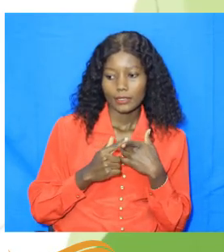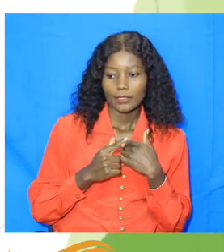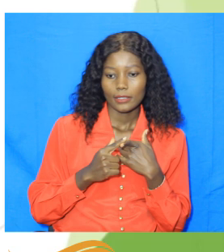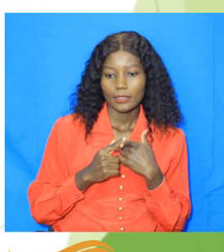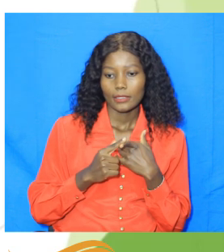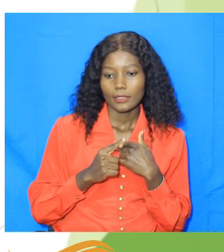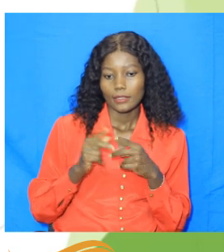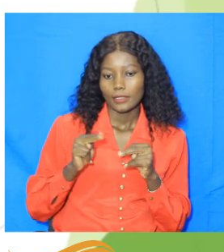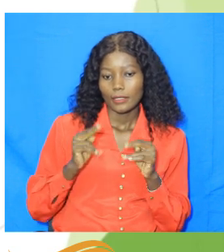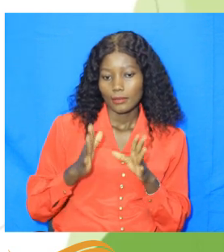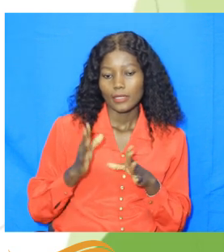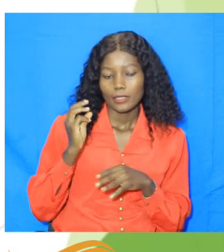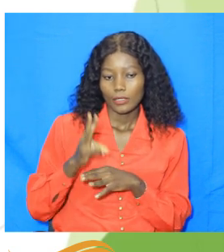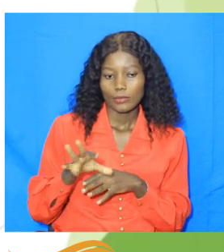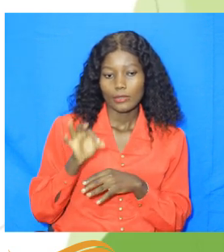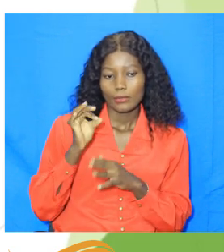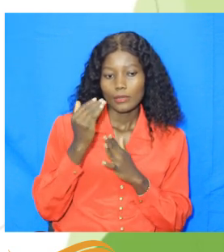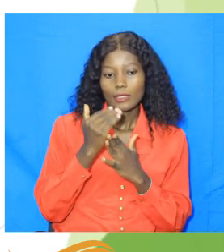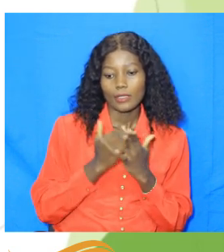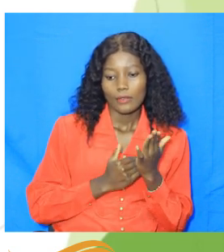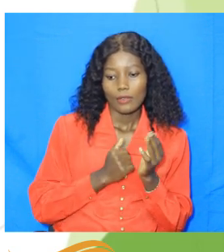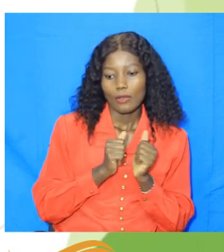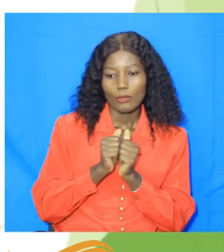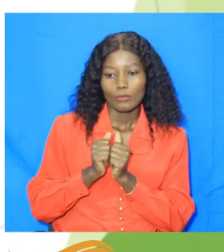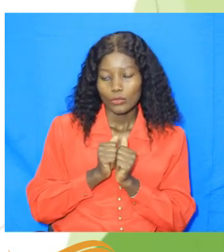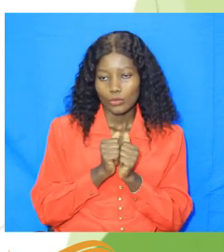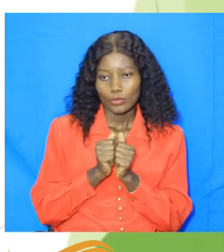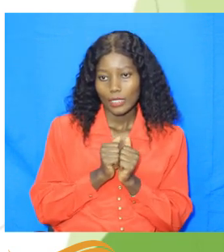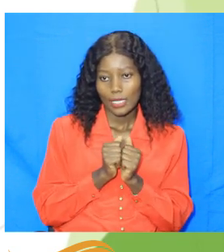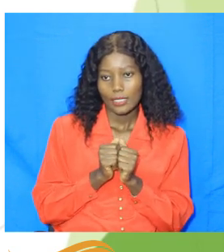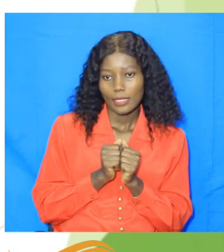take the protest form together